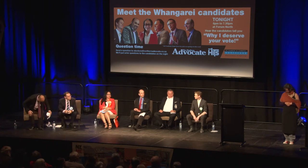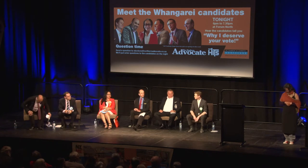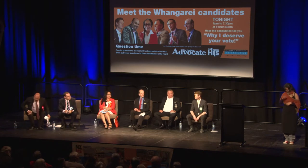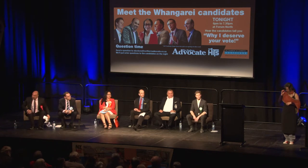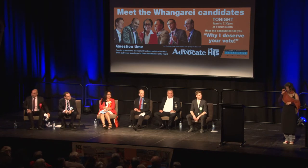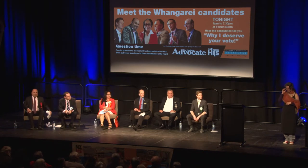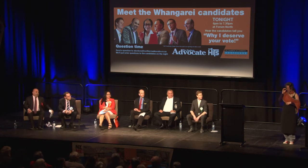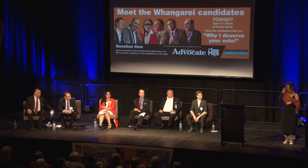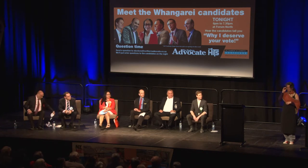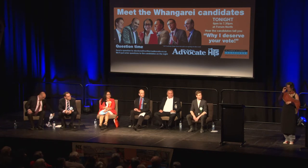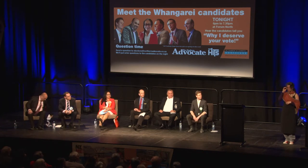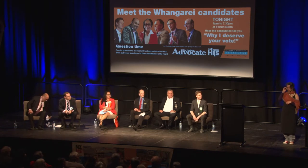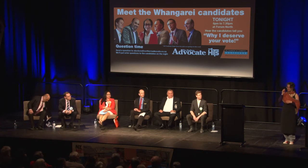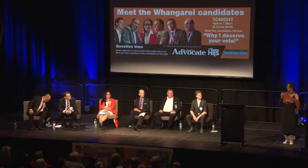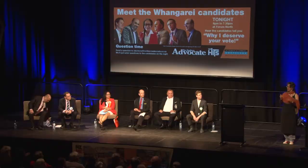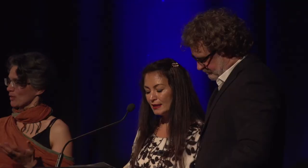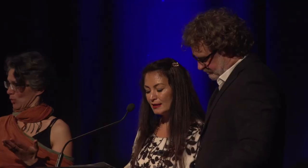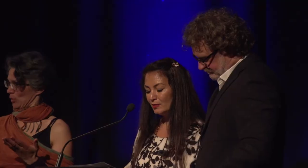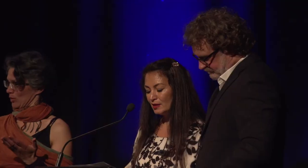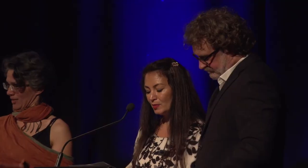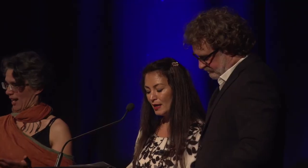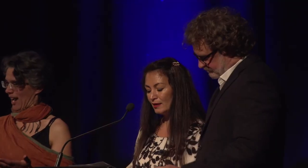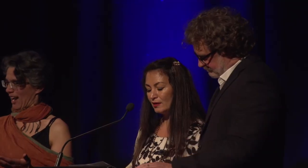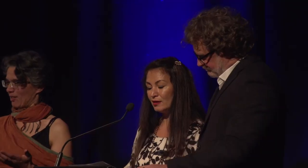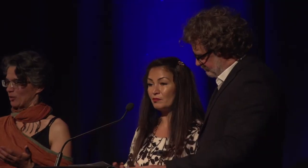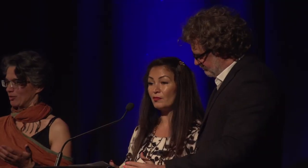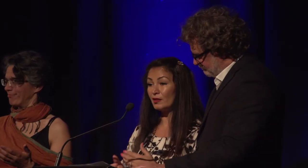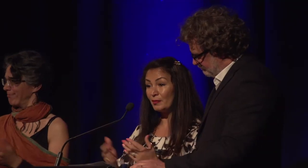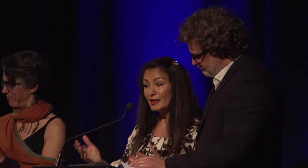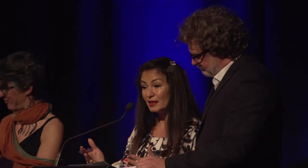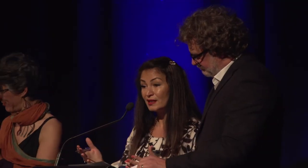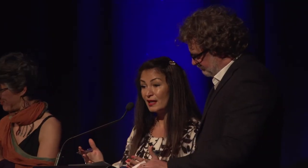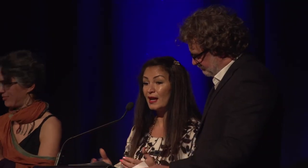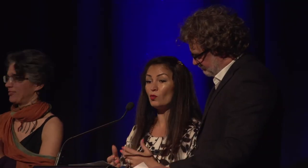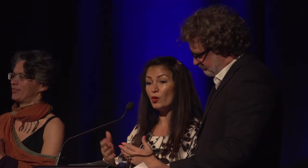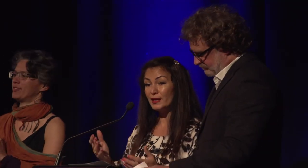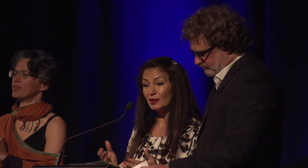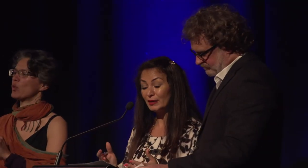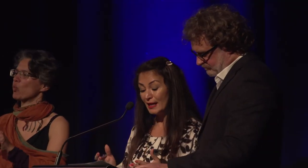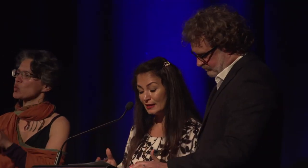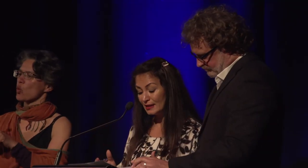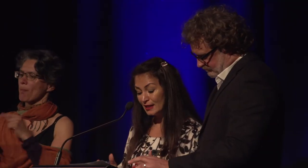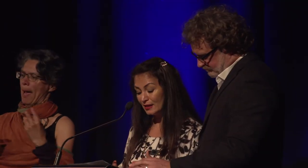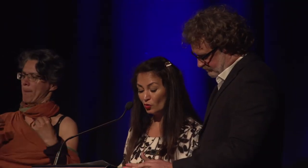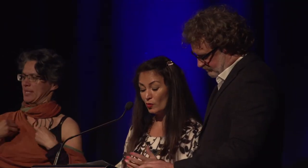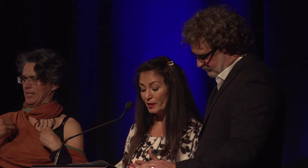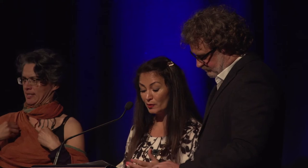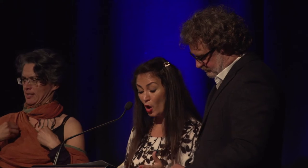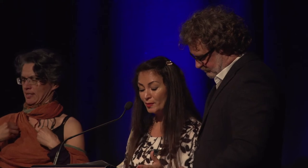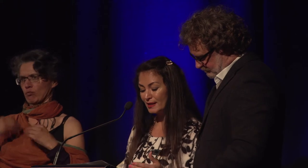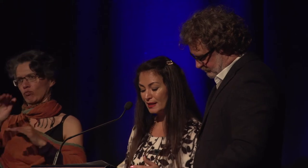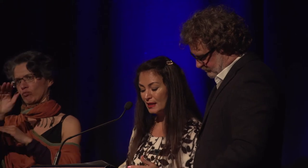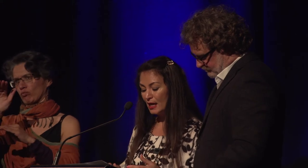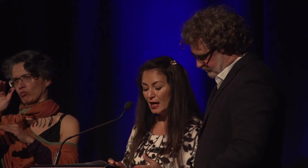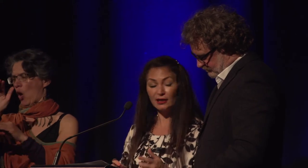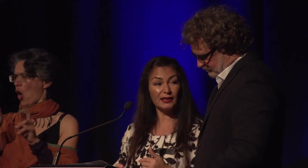We'd like to introduce to you now and a segment about the business and what we can plan to see or what we hope